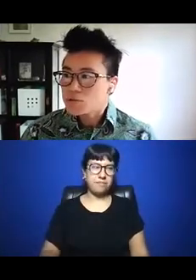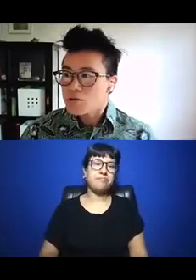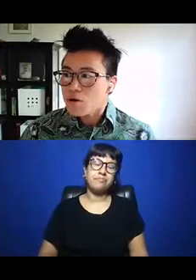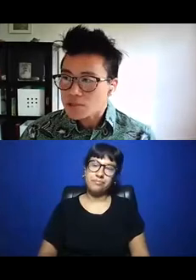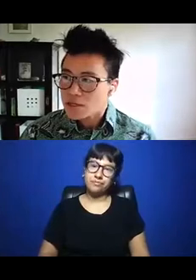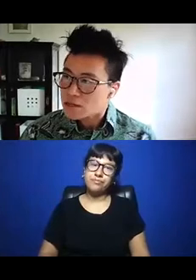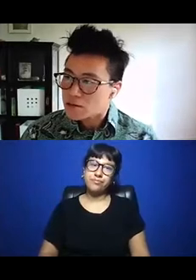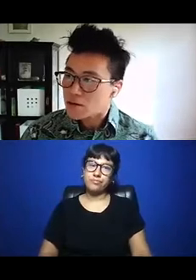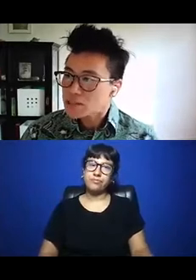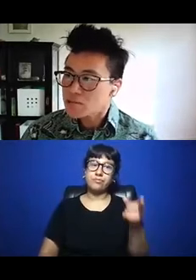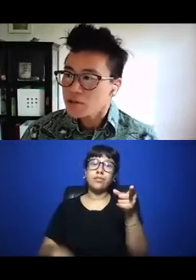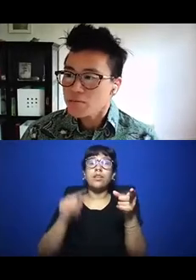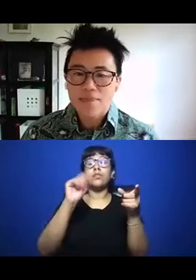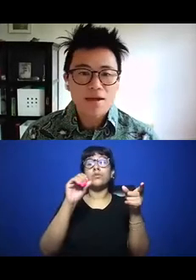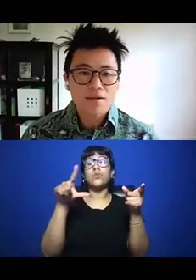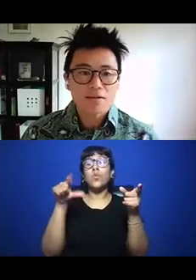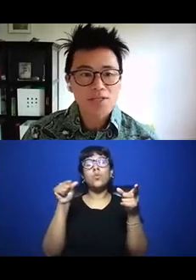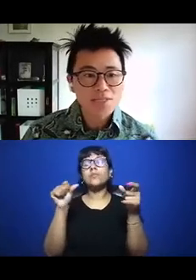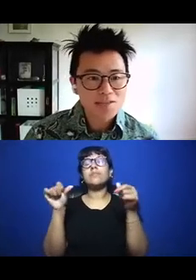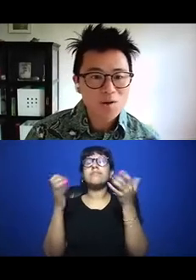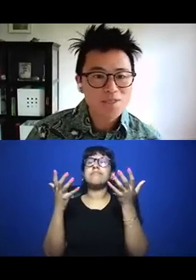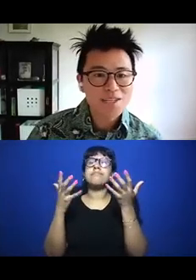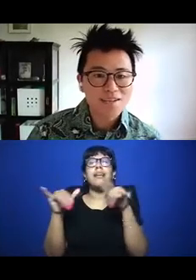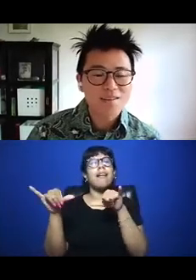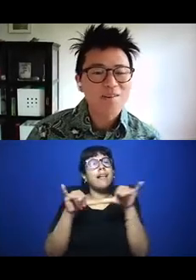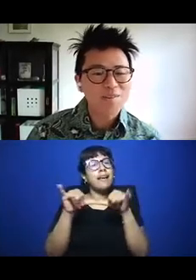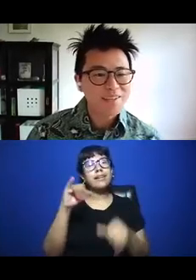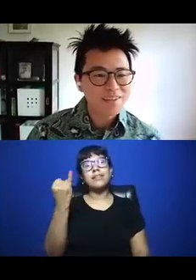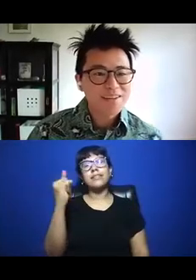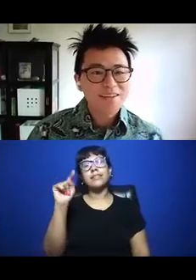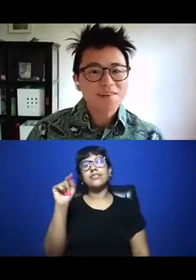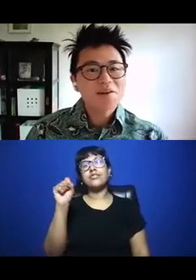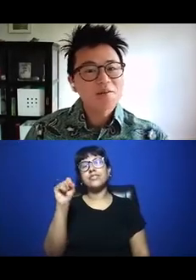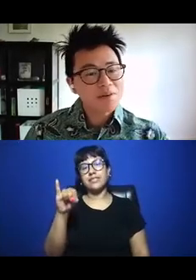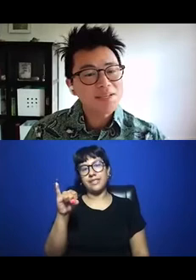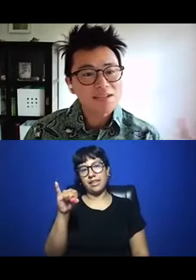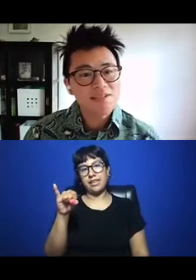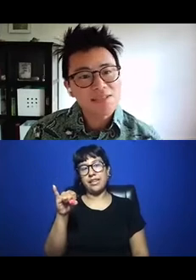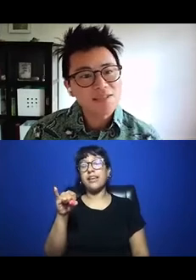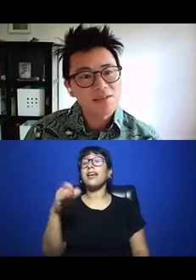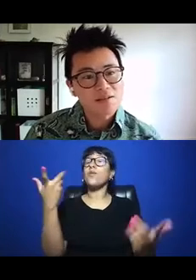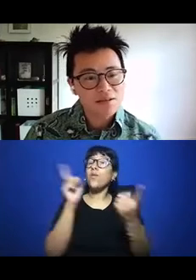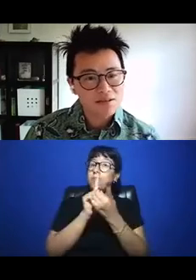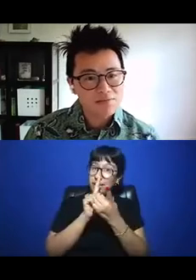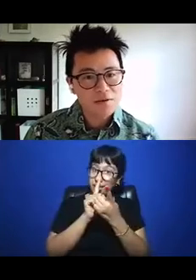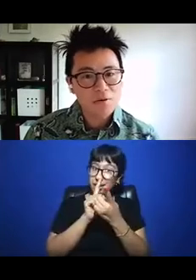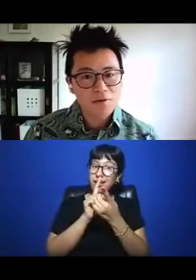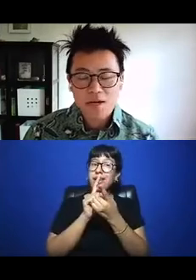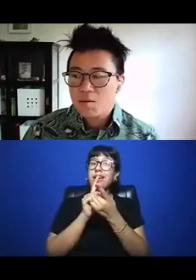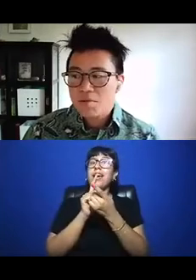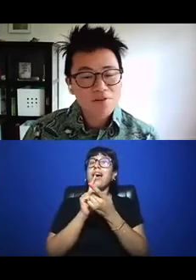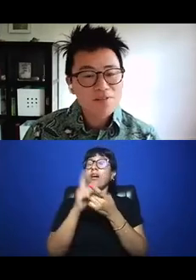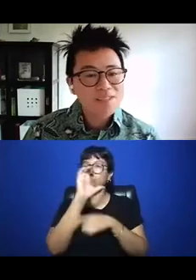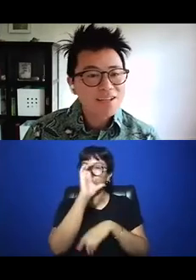these tools are hosted in a similar way that Jitsi is hosted. You know, you can go to meet.jitsi and start an event,